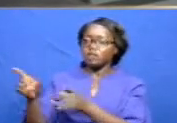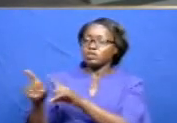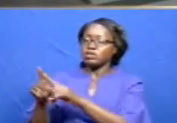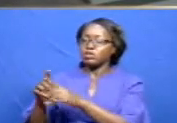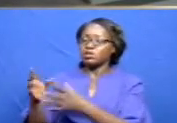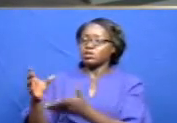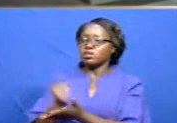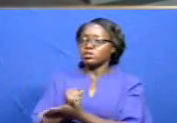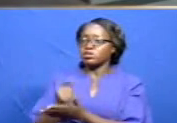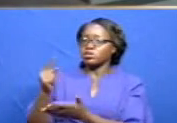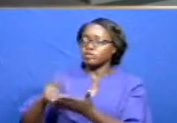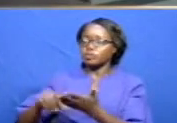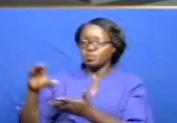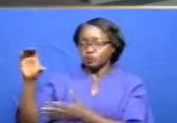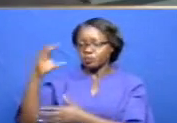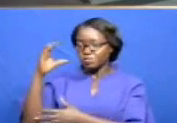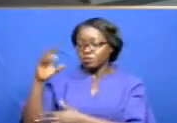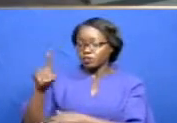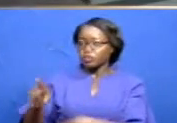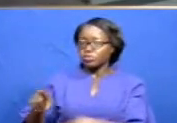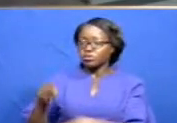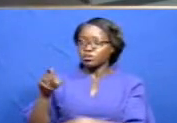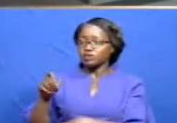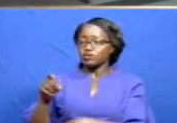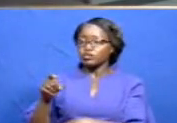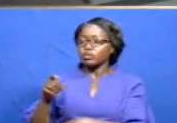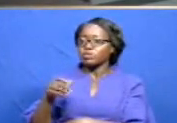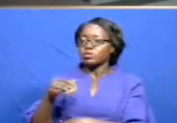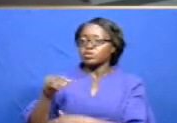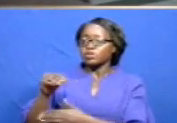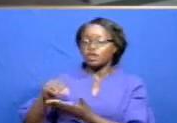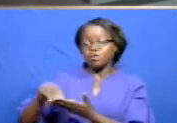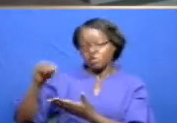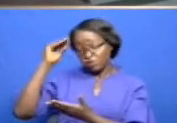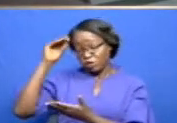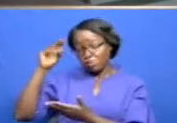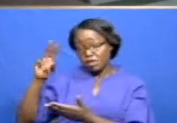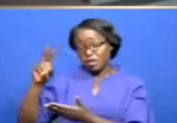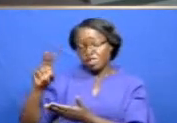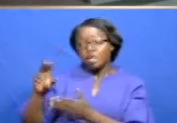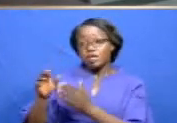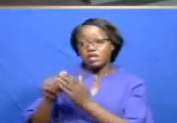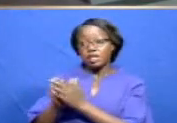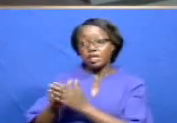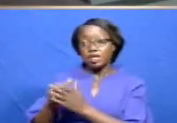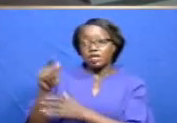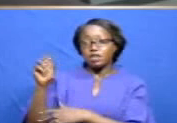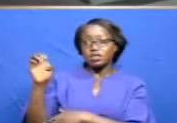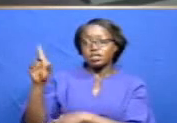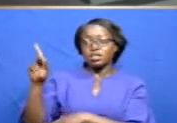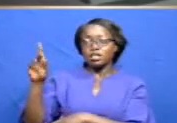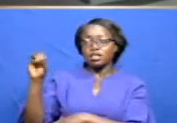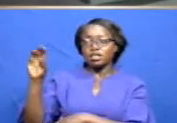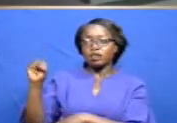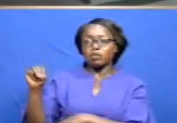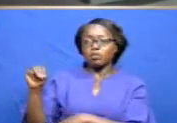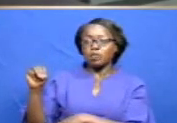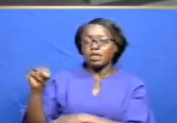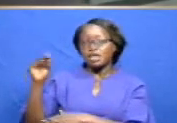what our clients and customers need. So we have the Somana Elimu, Somana Telkom, Elimu